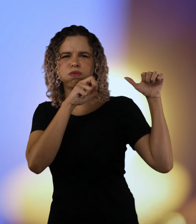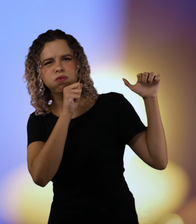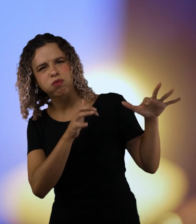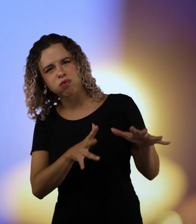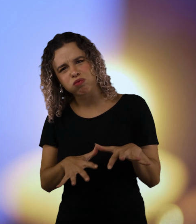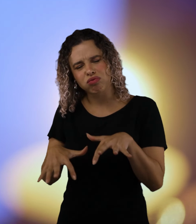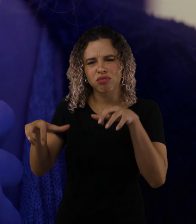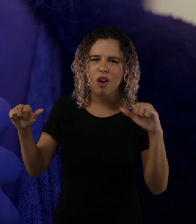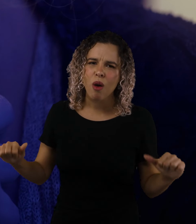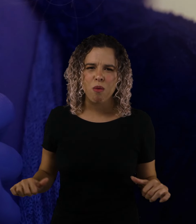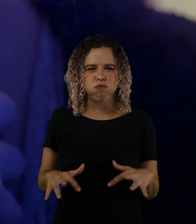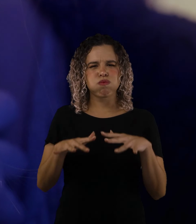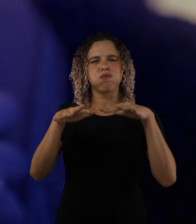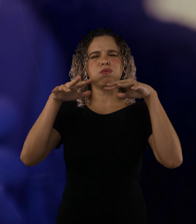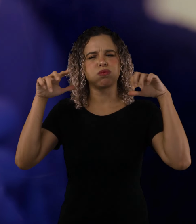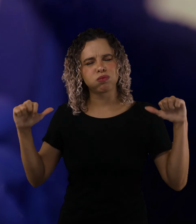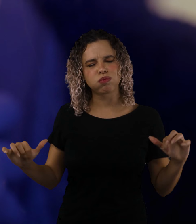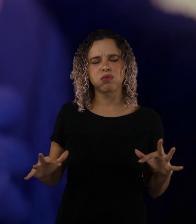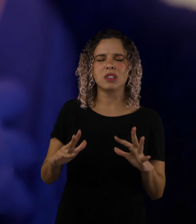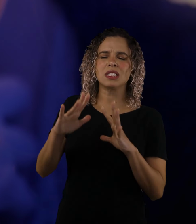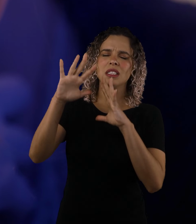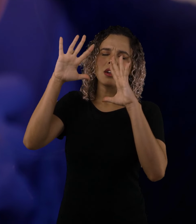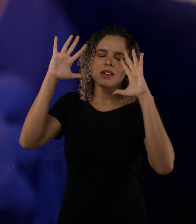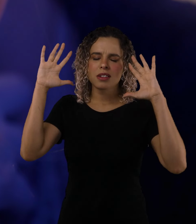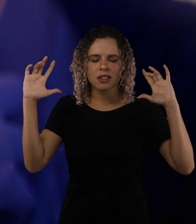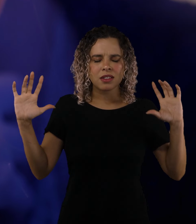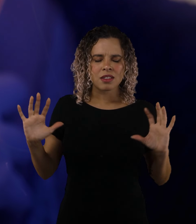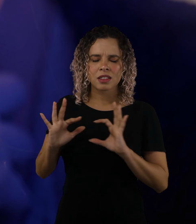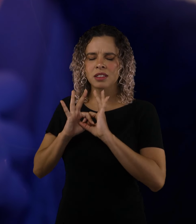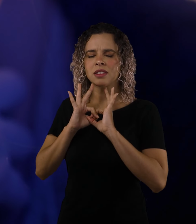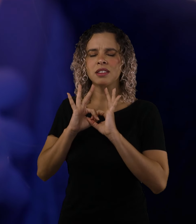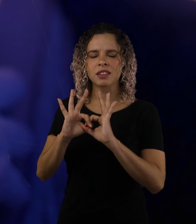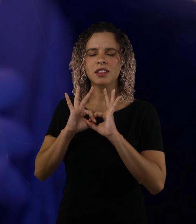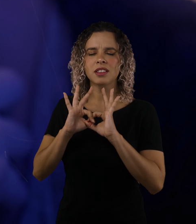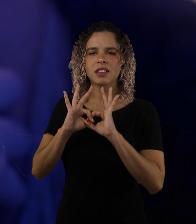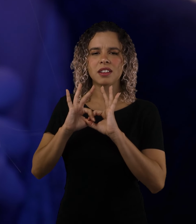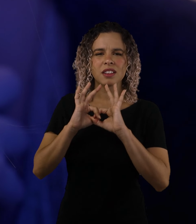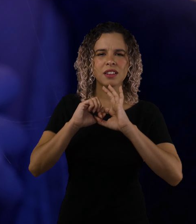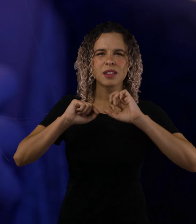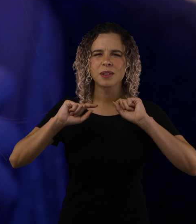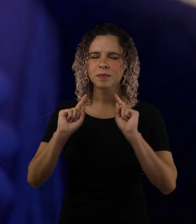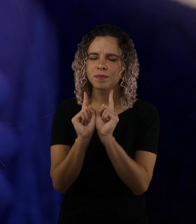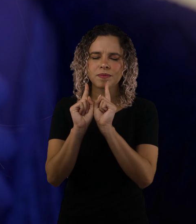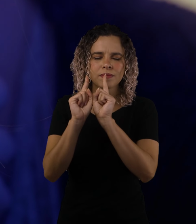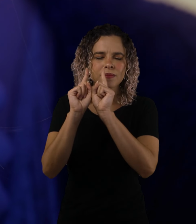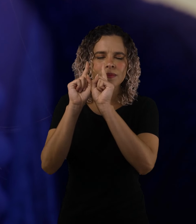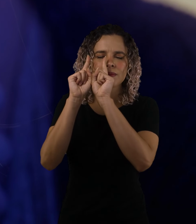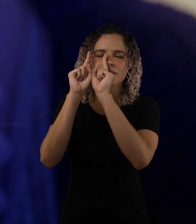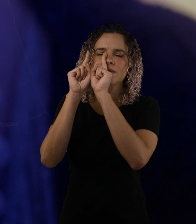tides they raised, ever closer became us. Apoio o queixo sobre as